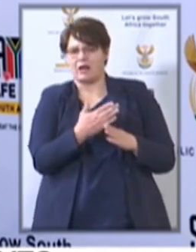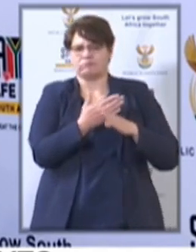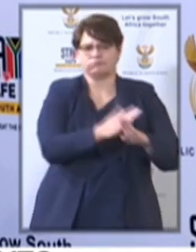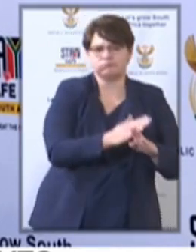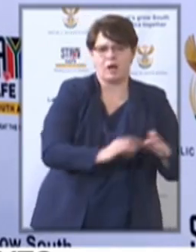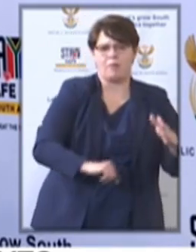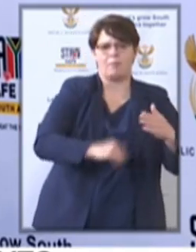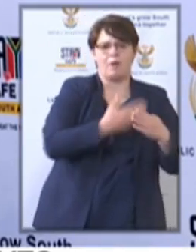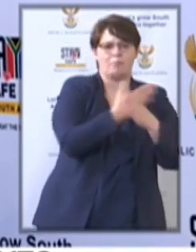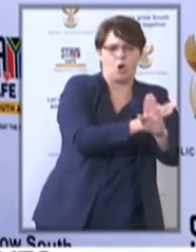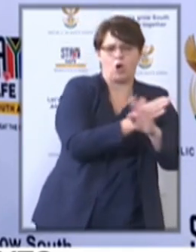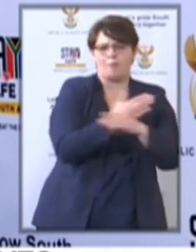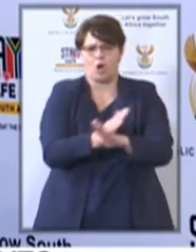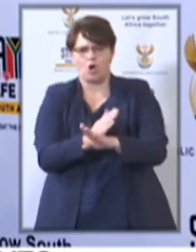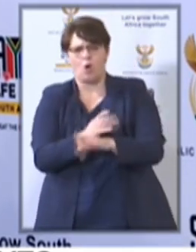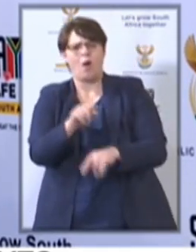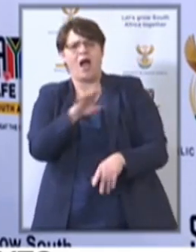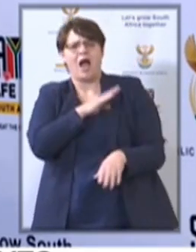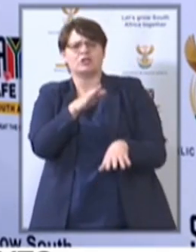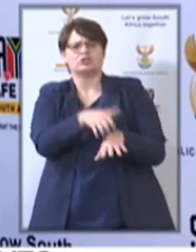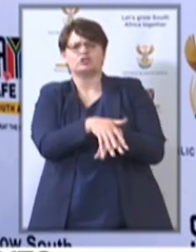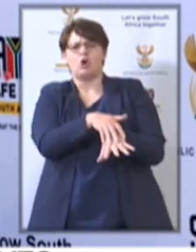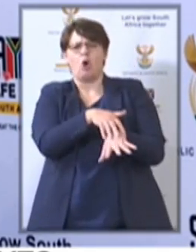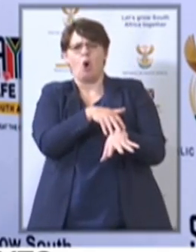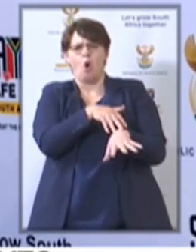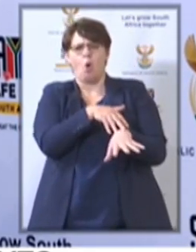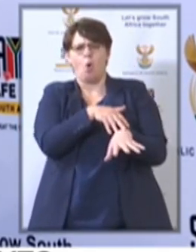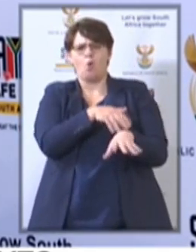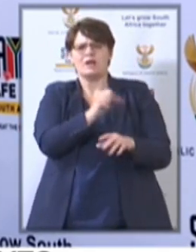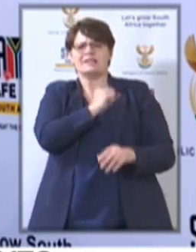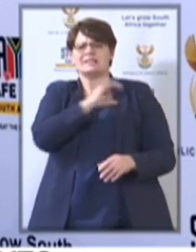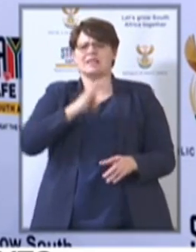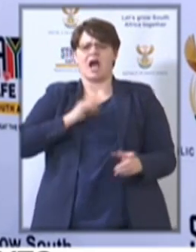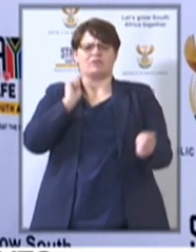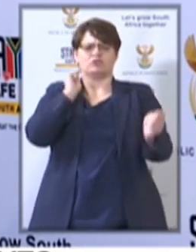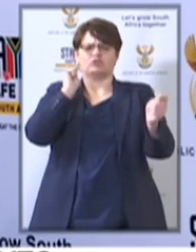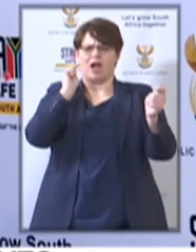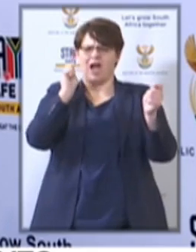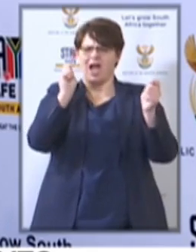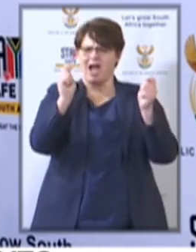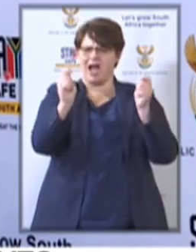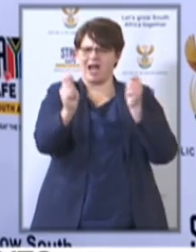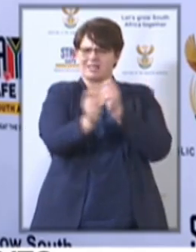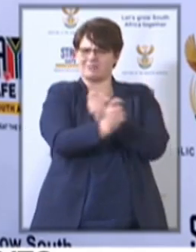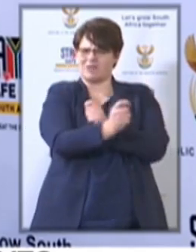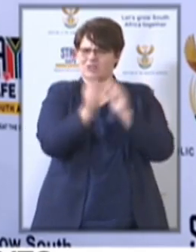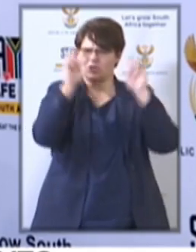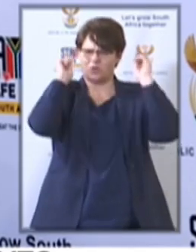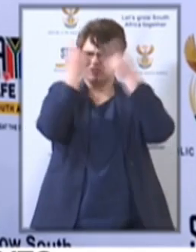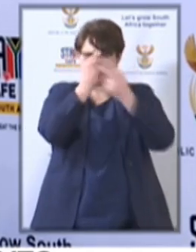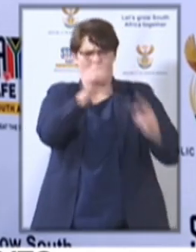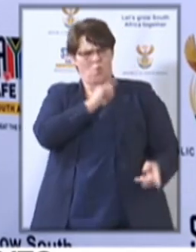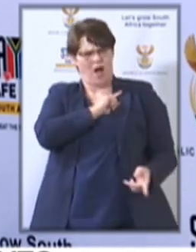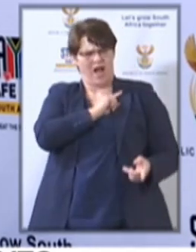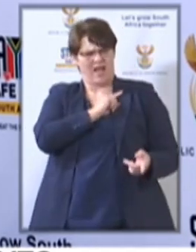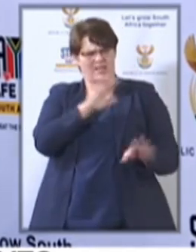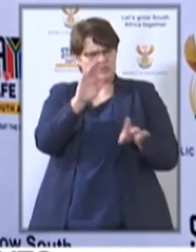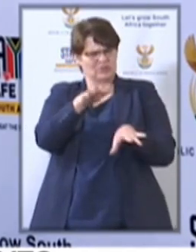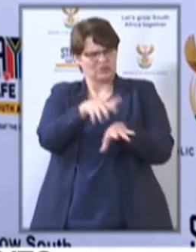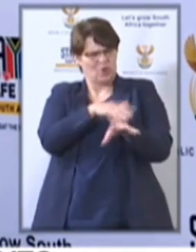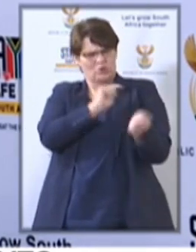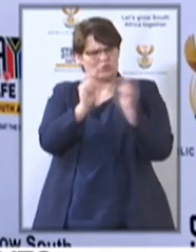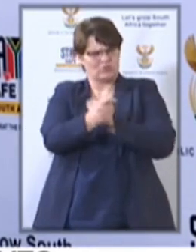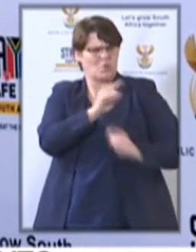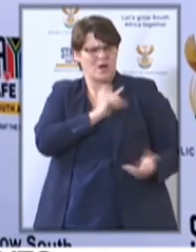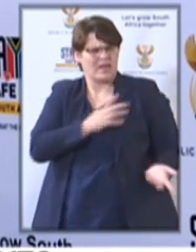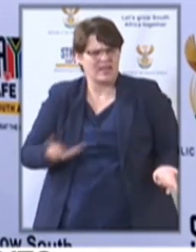underpinning the slow pace of academic staff transformation at universities and to make